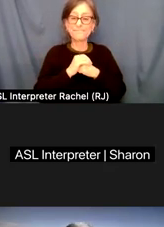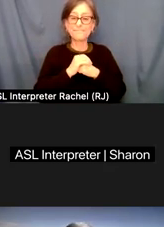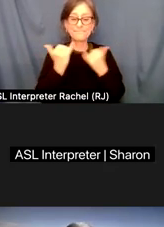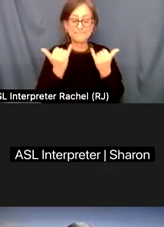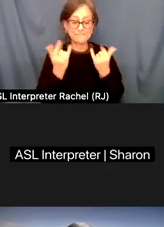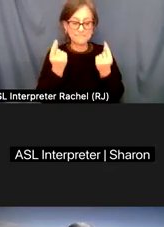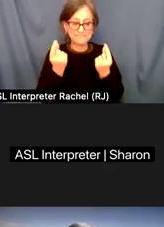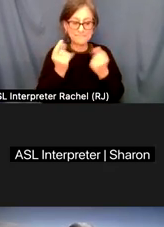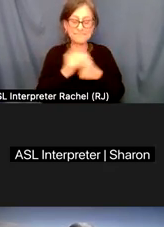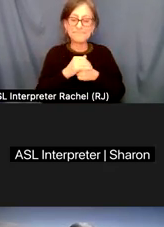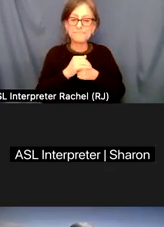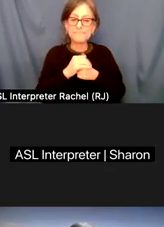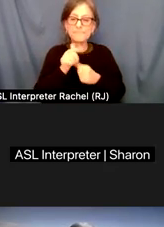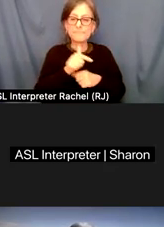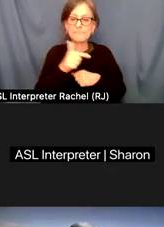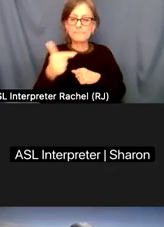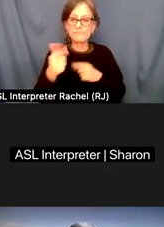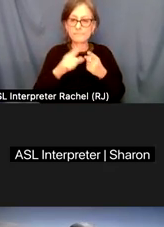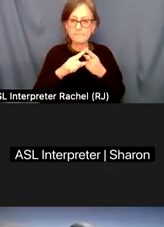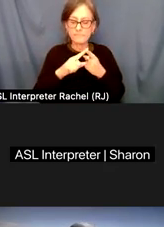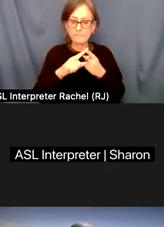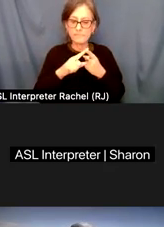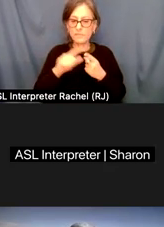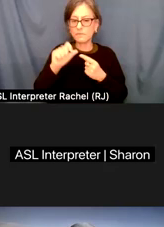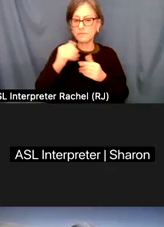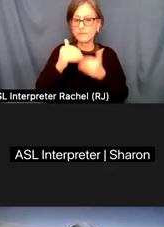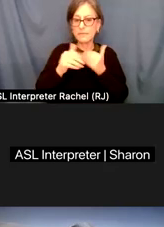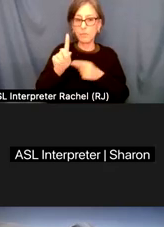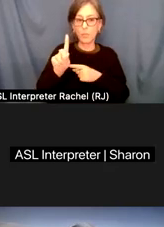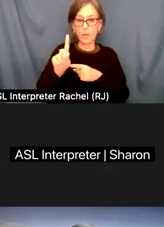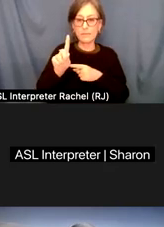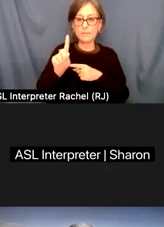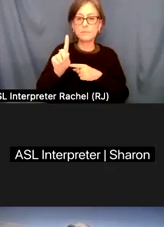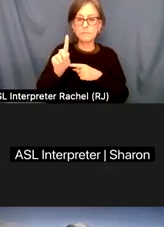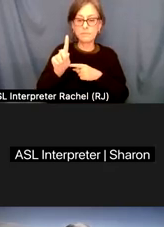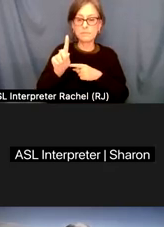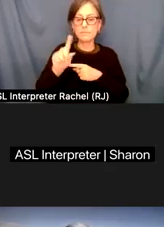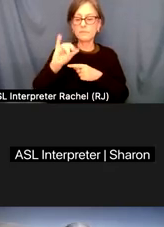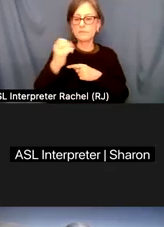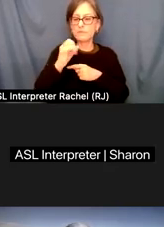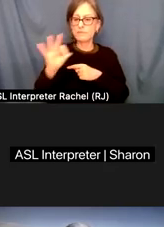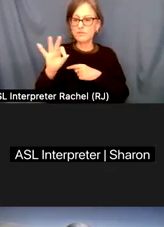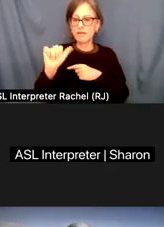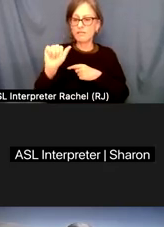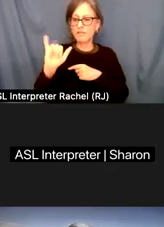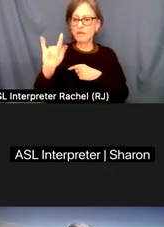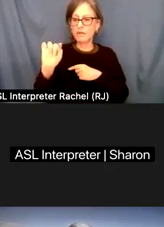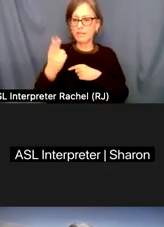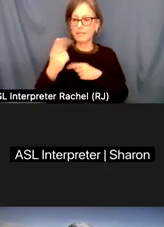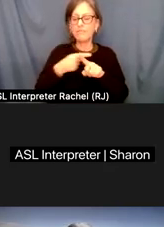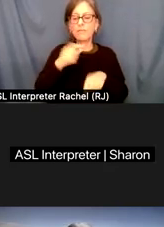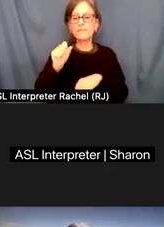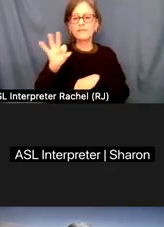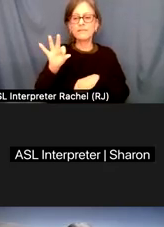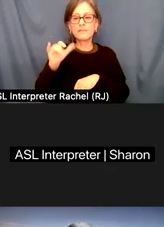to turn over for an overview of step 1 by Jeff Erth from San Francisco Airport. Jeff.